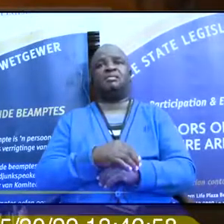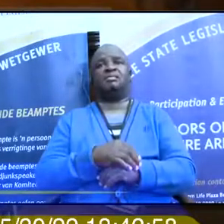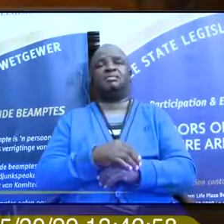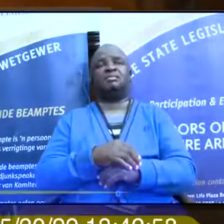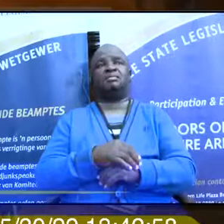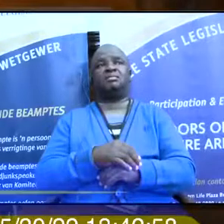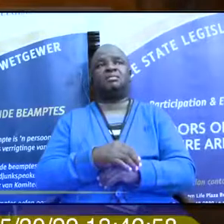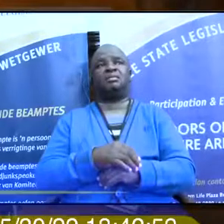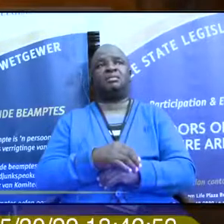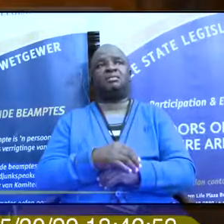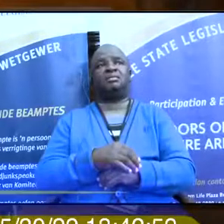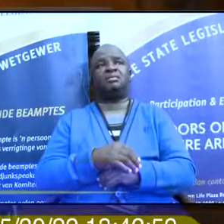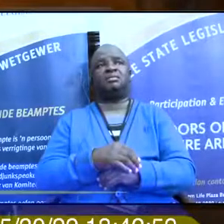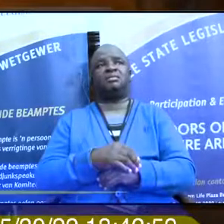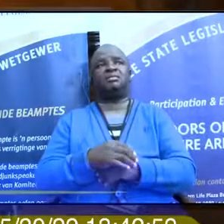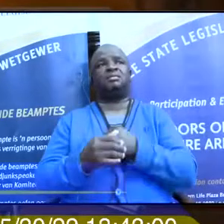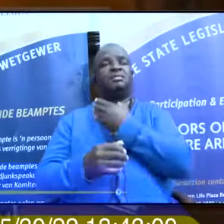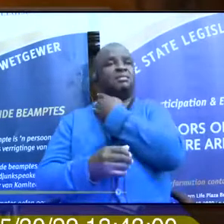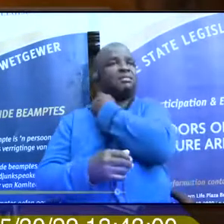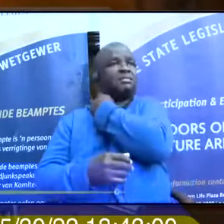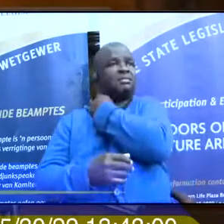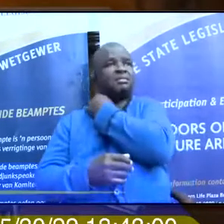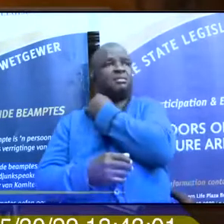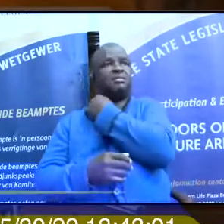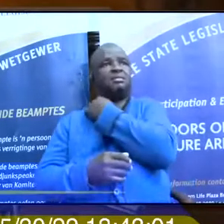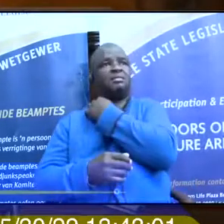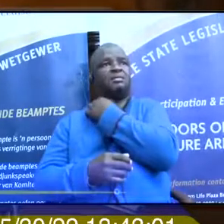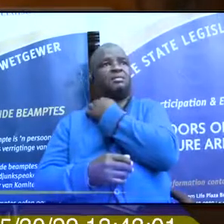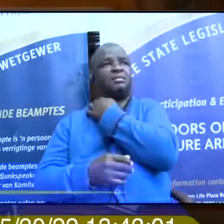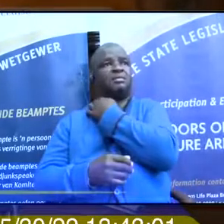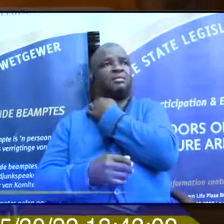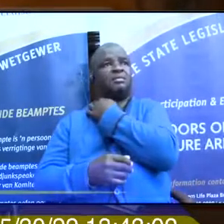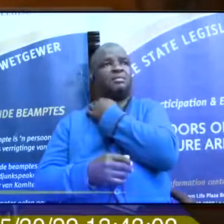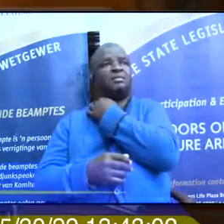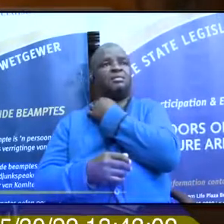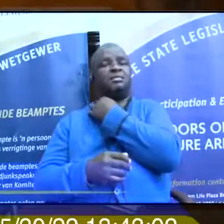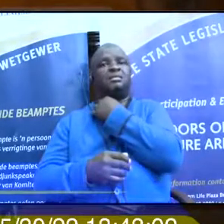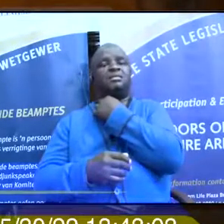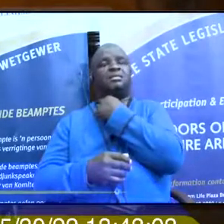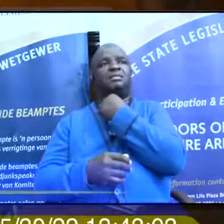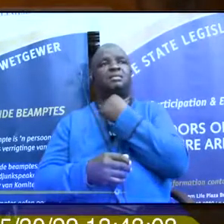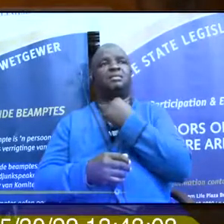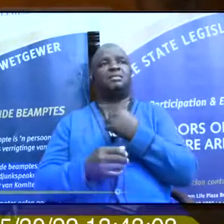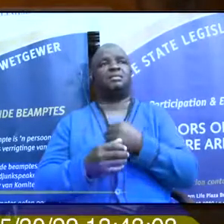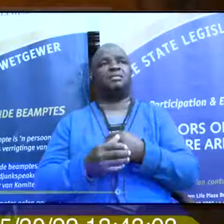madam speaker that we are here we are confronted with